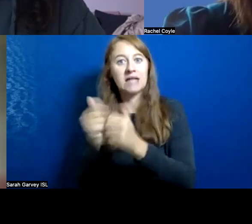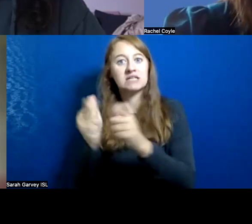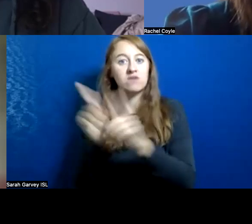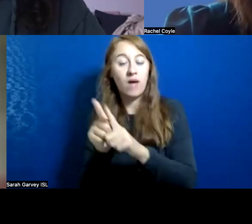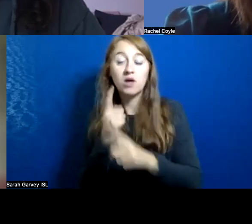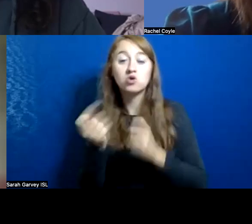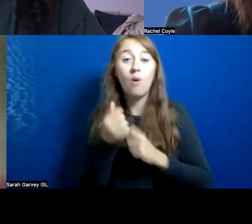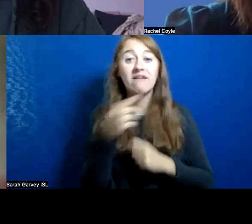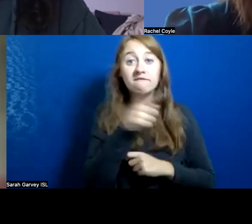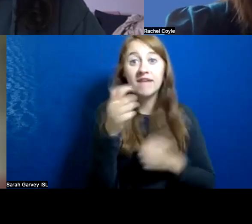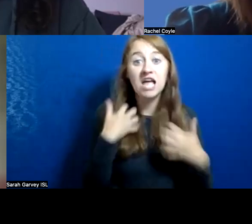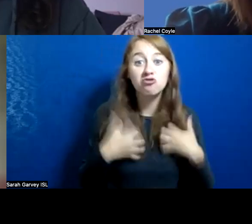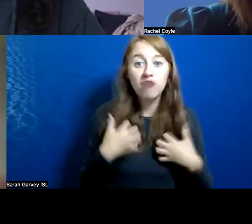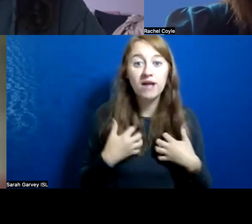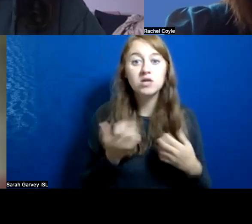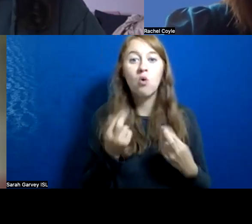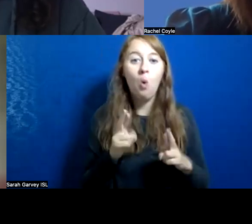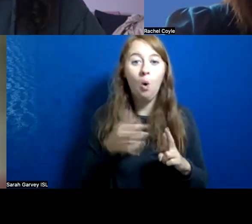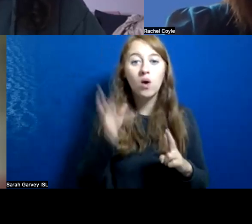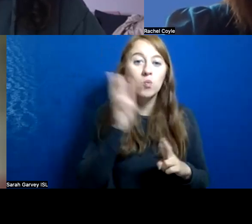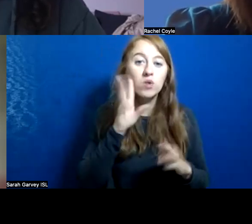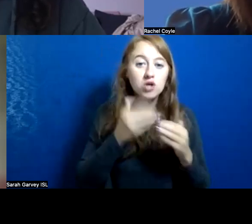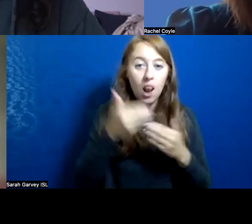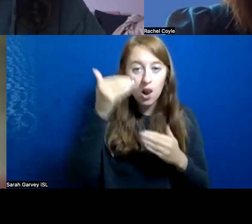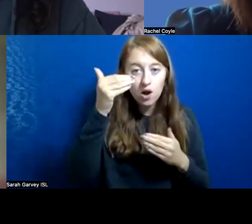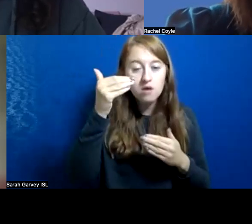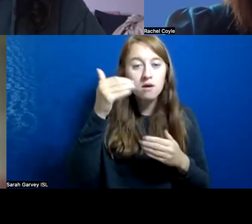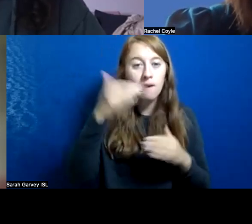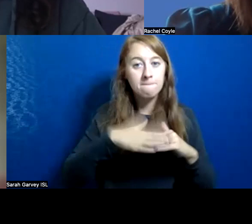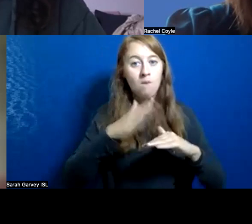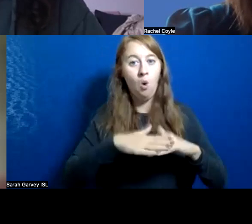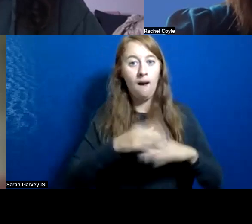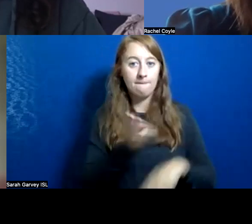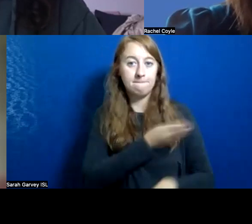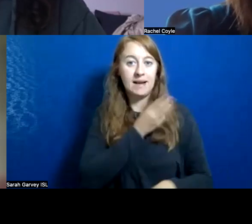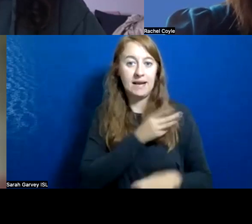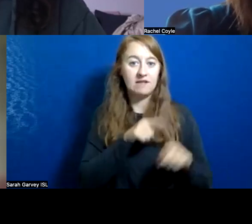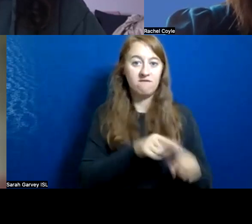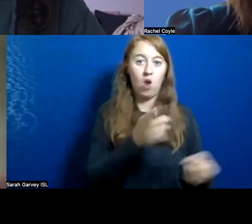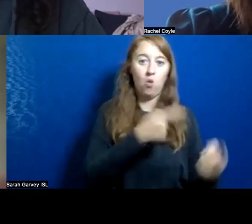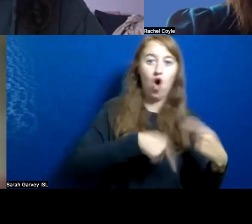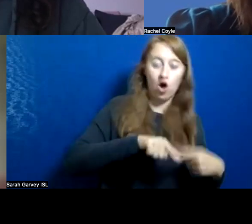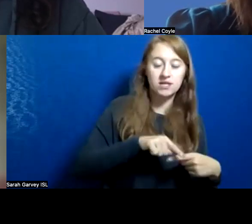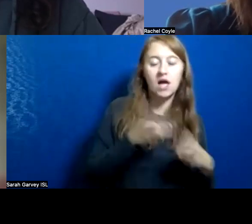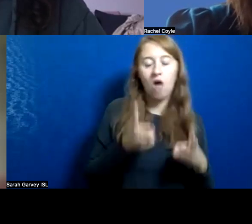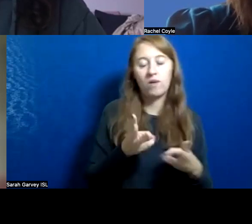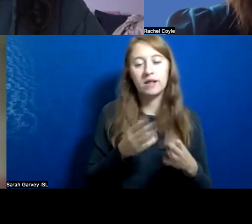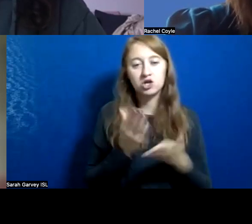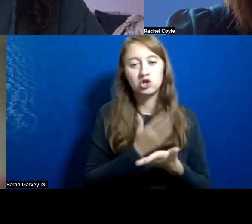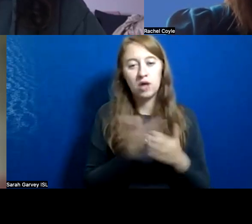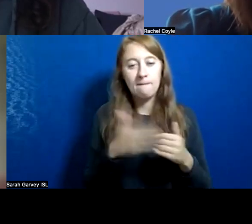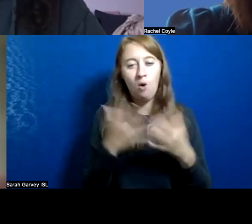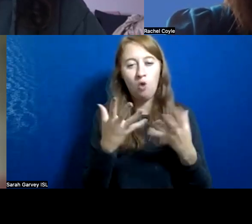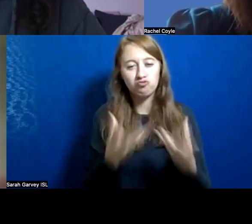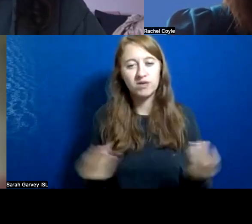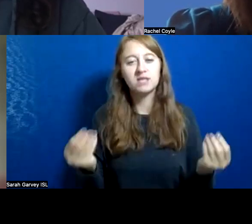more and participate and support, please follow us. I will be sharing some of the resources I mentioned. And there are opportunities at the EU level,